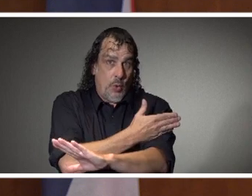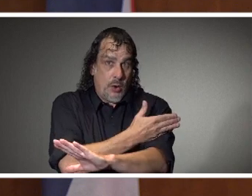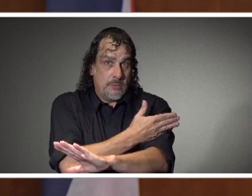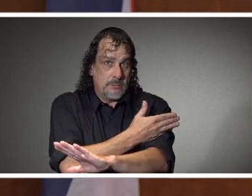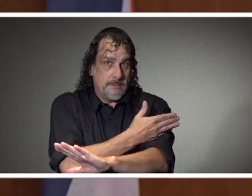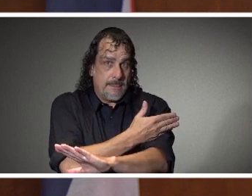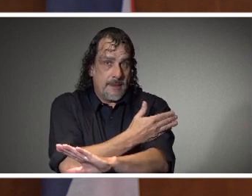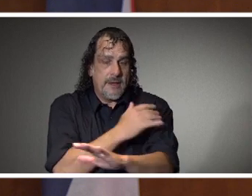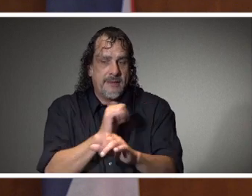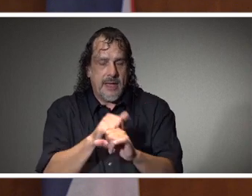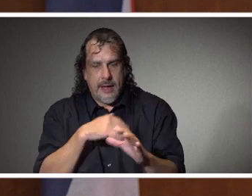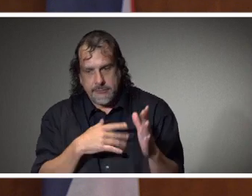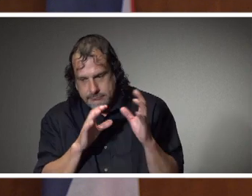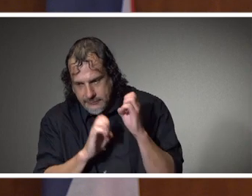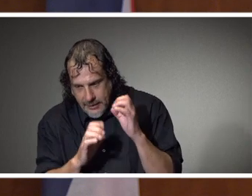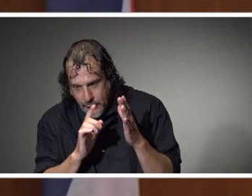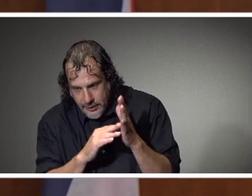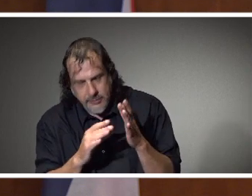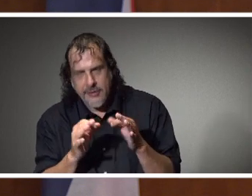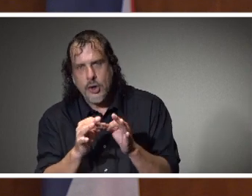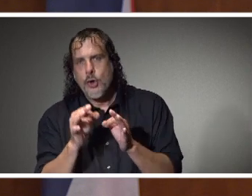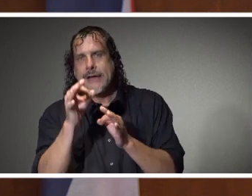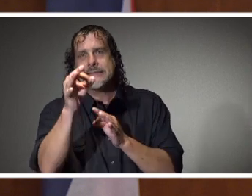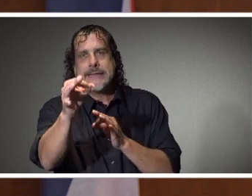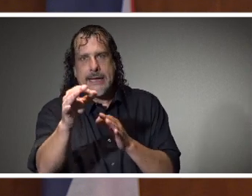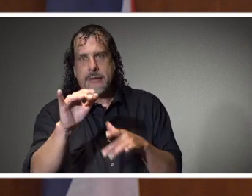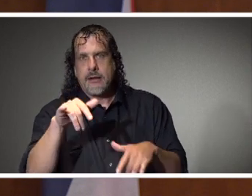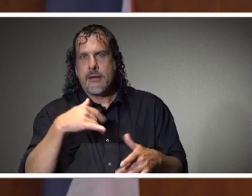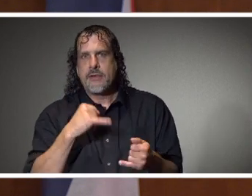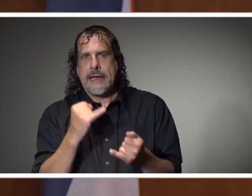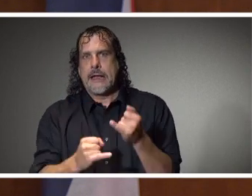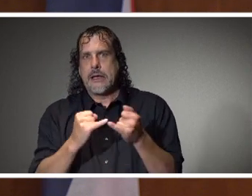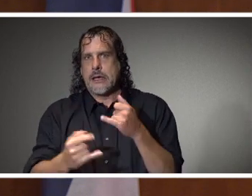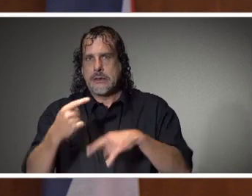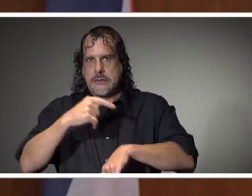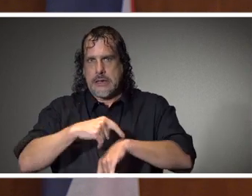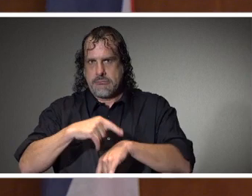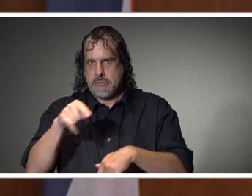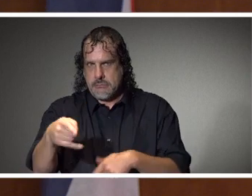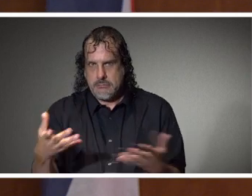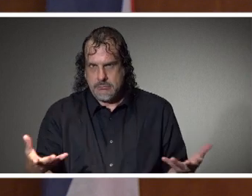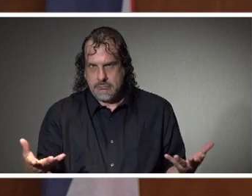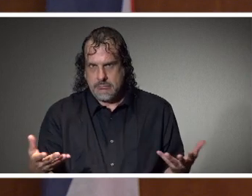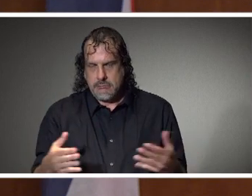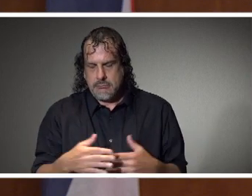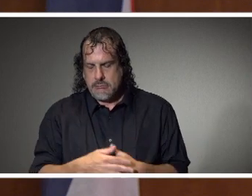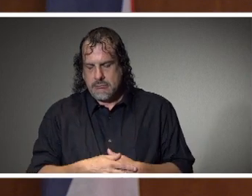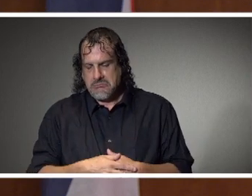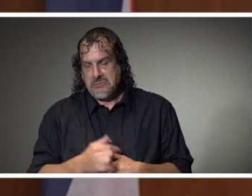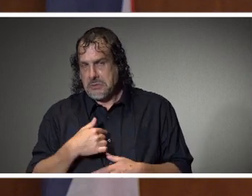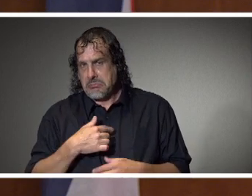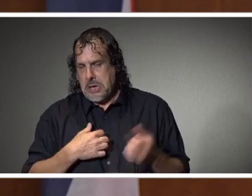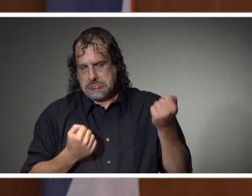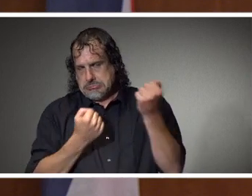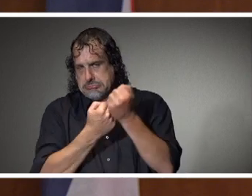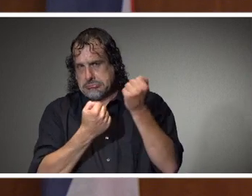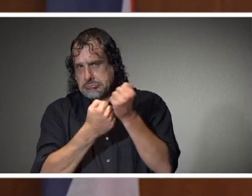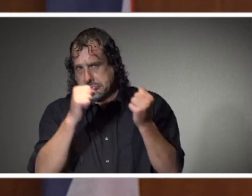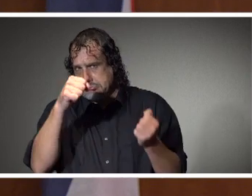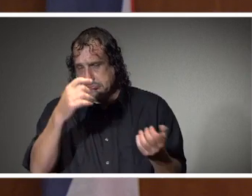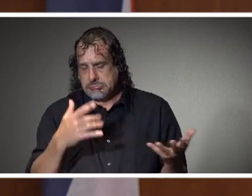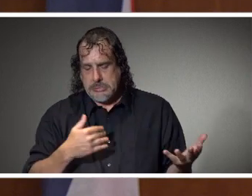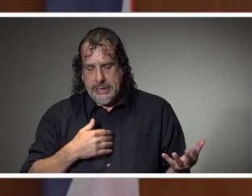for reevaluation. They just extended the deadline, and so that was something that I certainly support. I was supportive